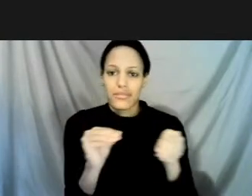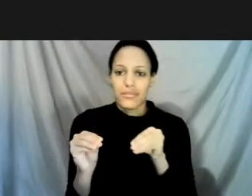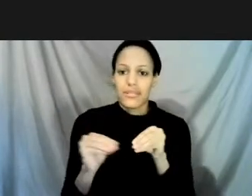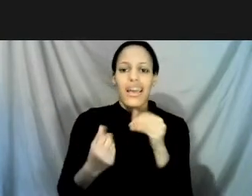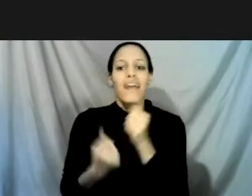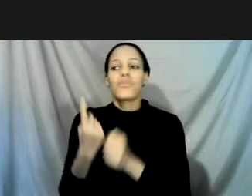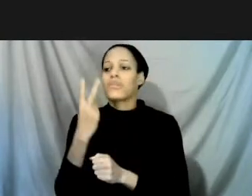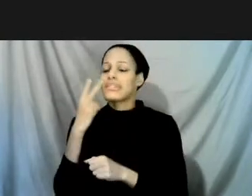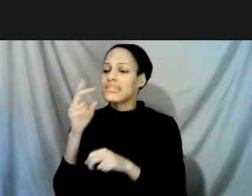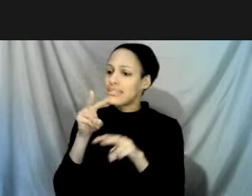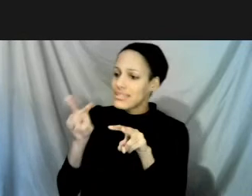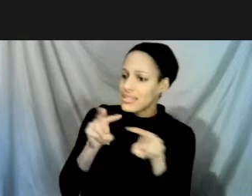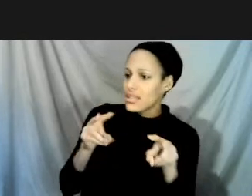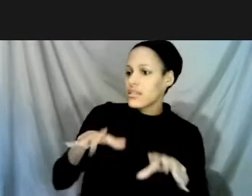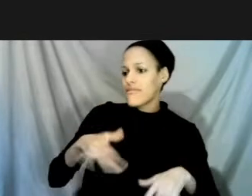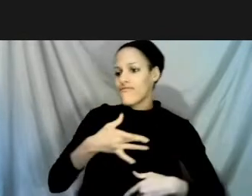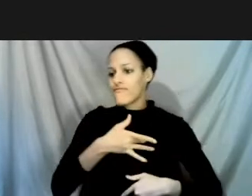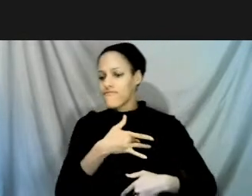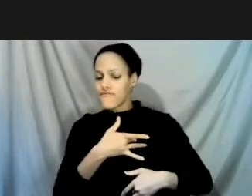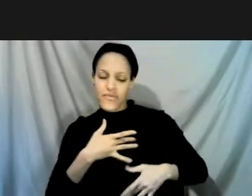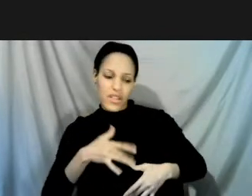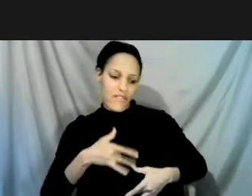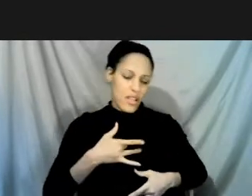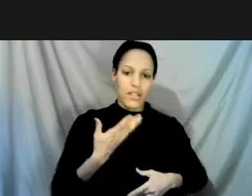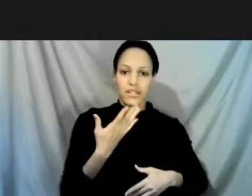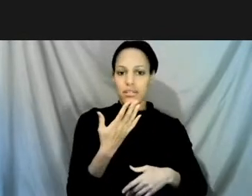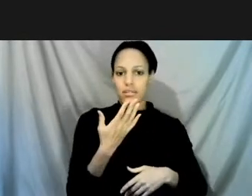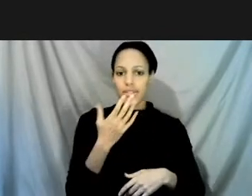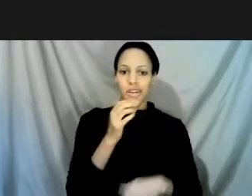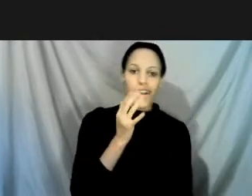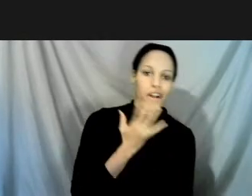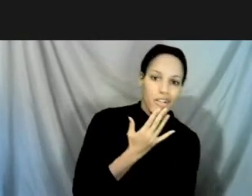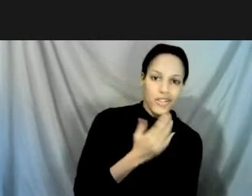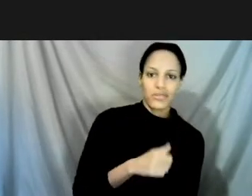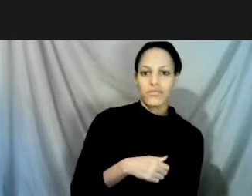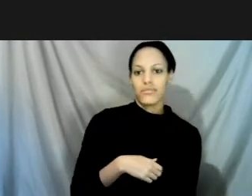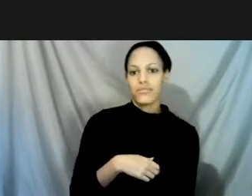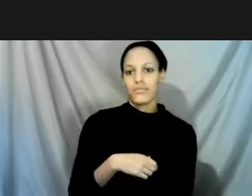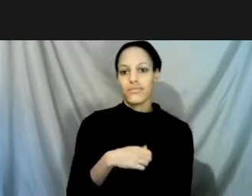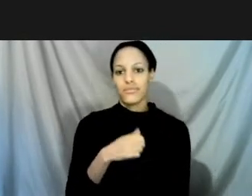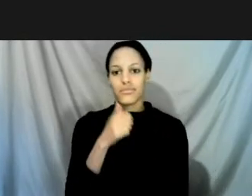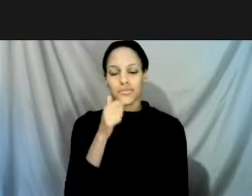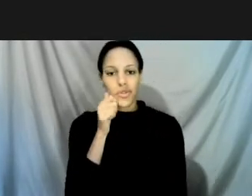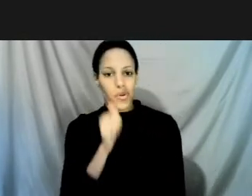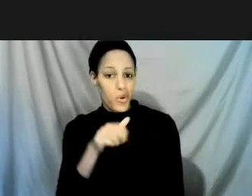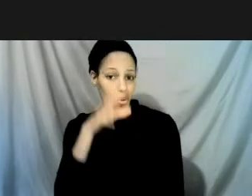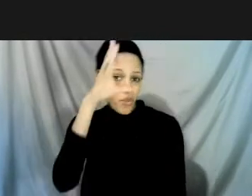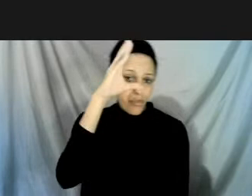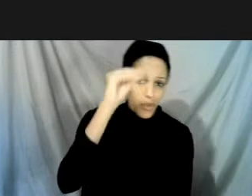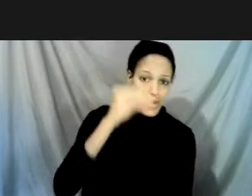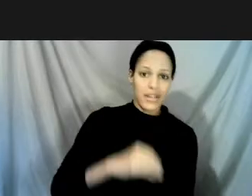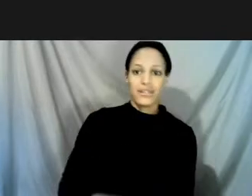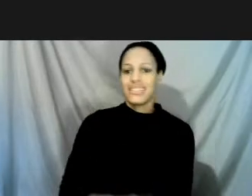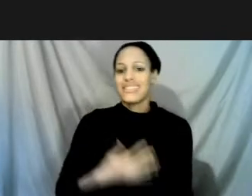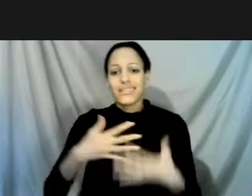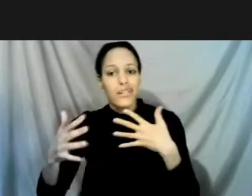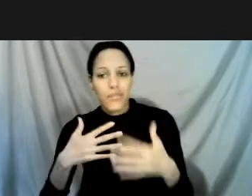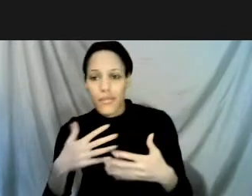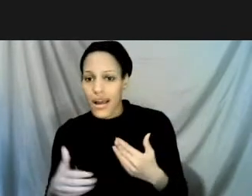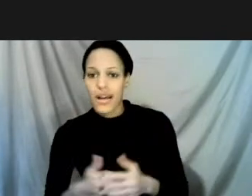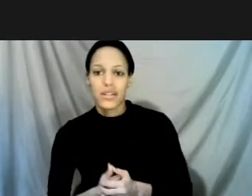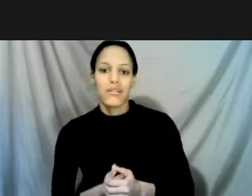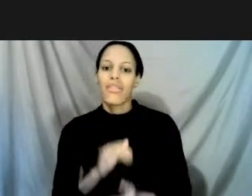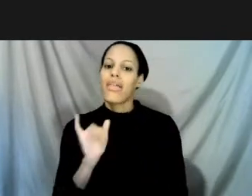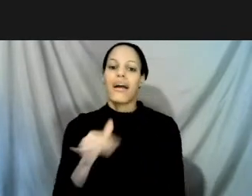color, any gender, any race. Mm-hmm. And that's the beauty of it. To me, that's the